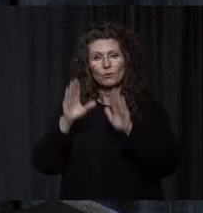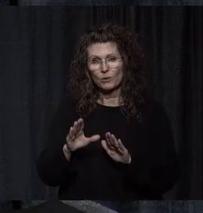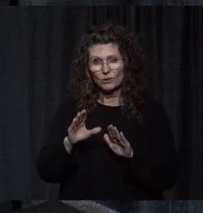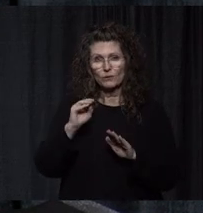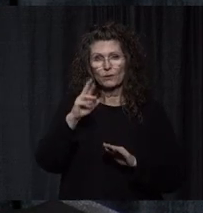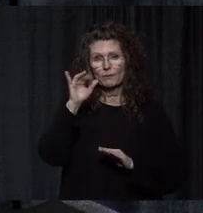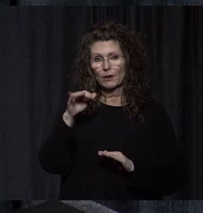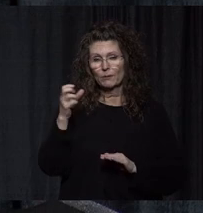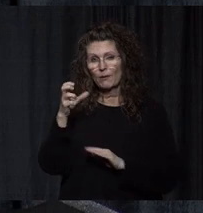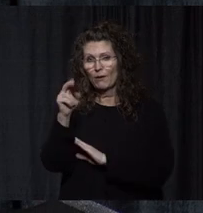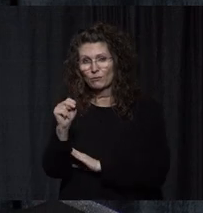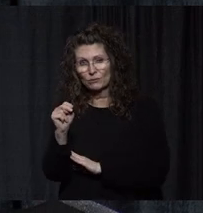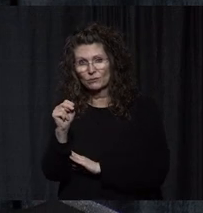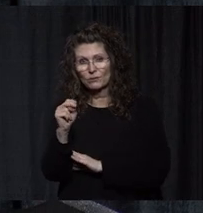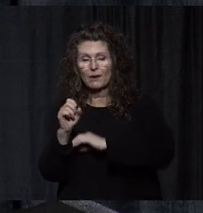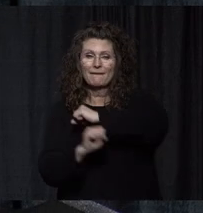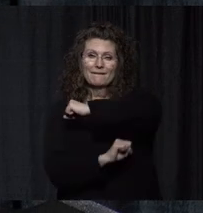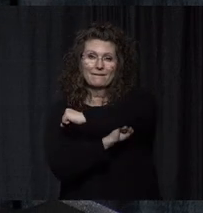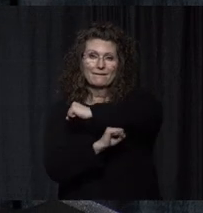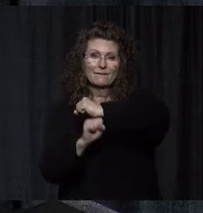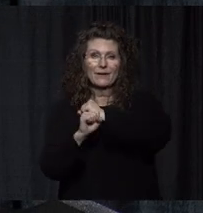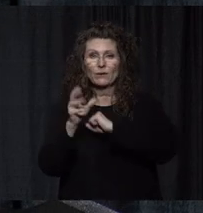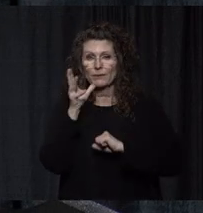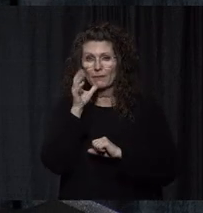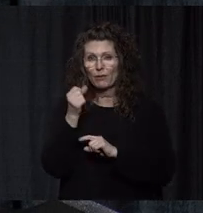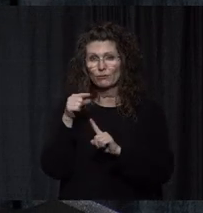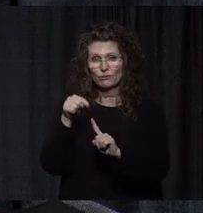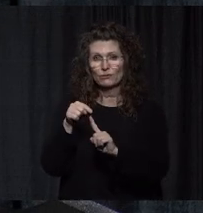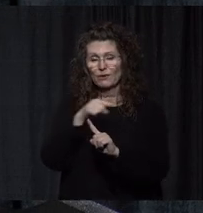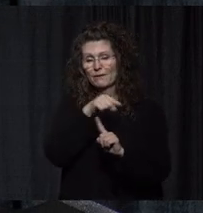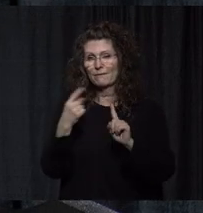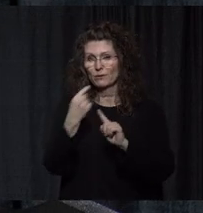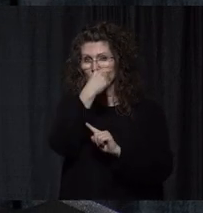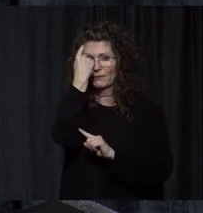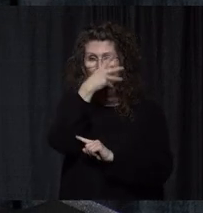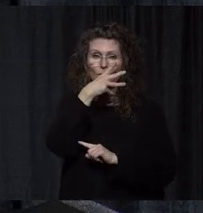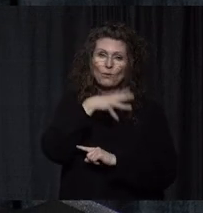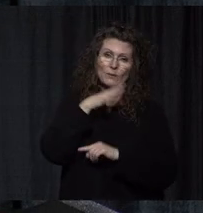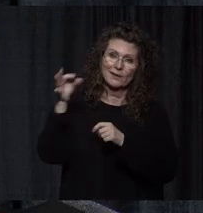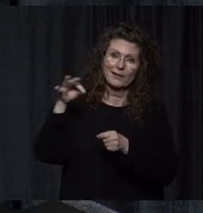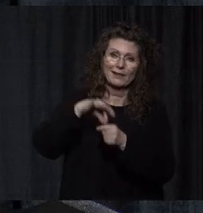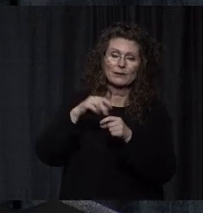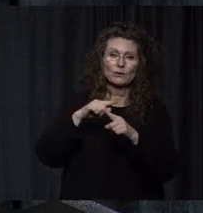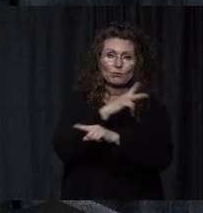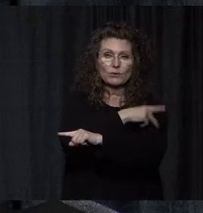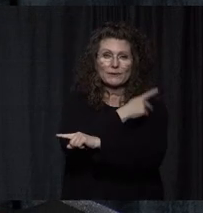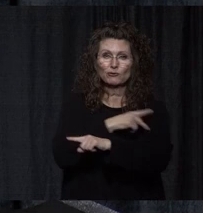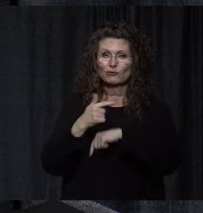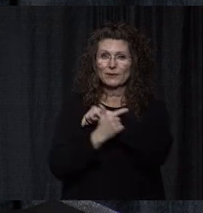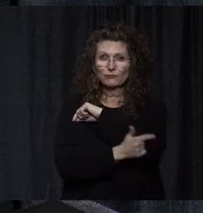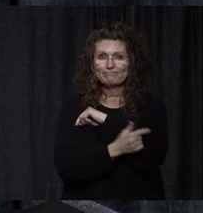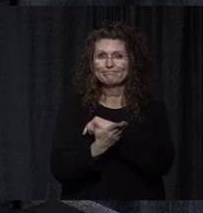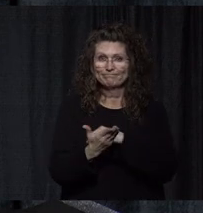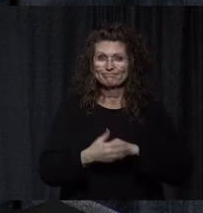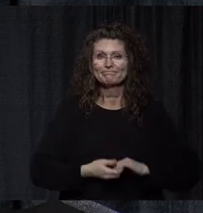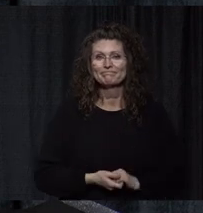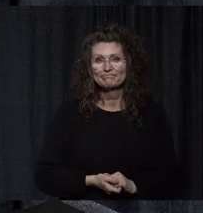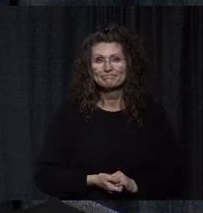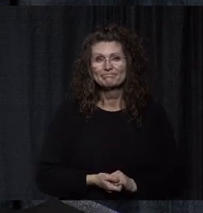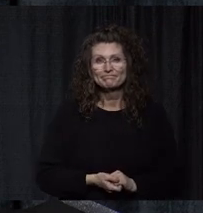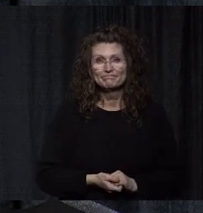Brown, one of our founding mothers and the first Black woman in Canada elected to a provincial legislature,